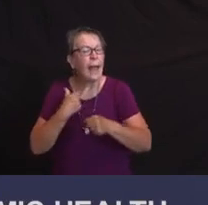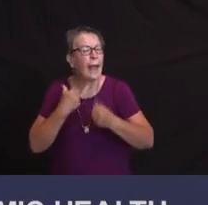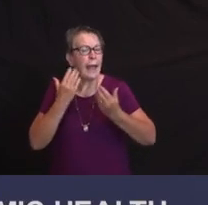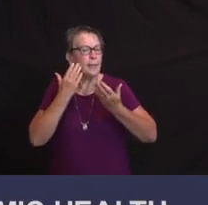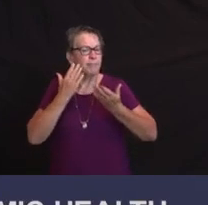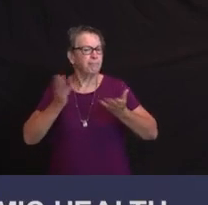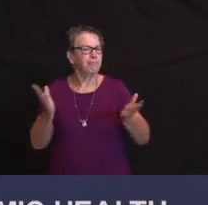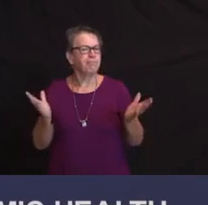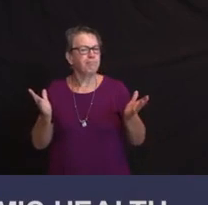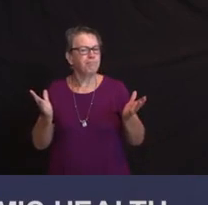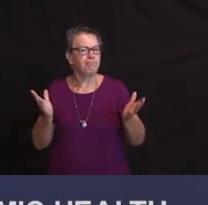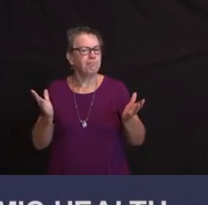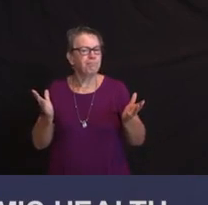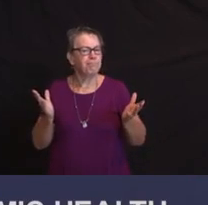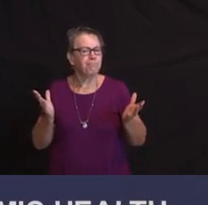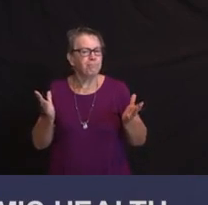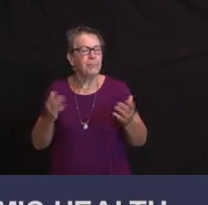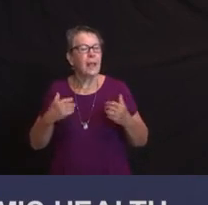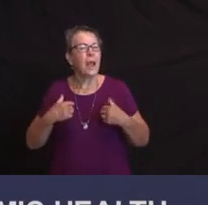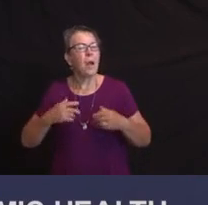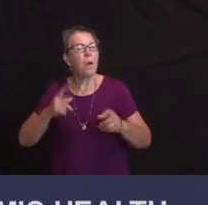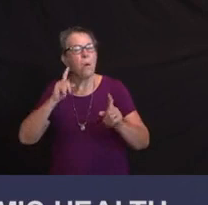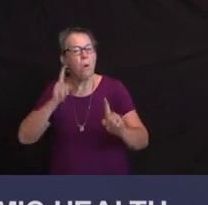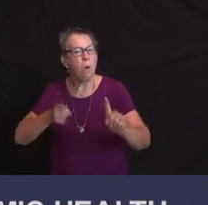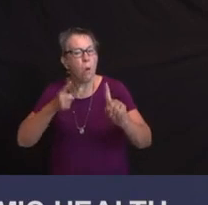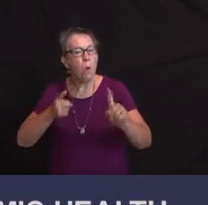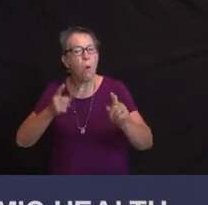measures that we accelerate its